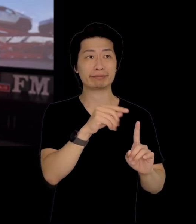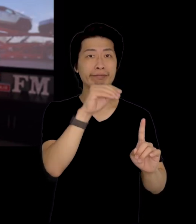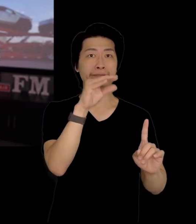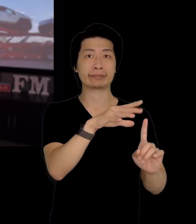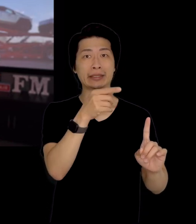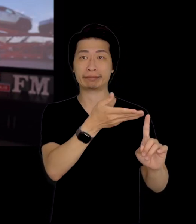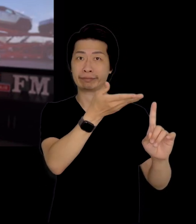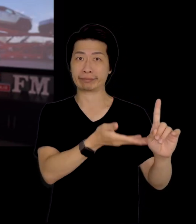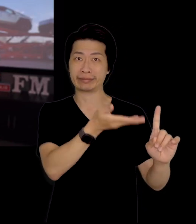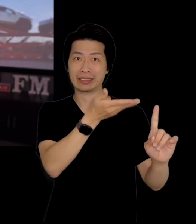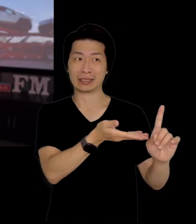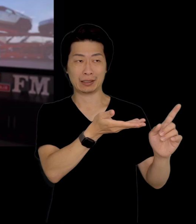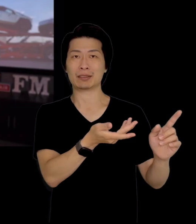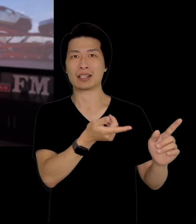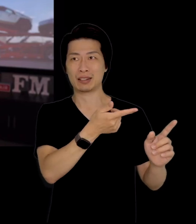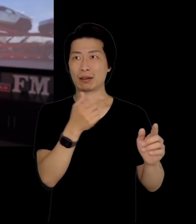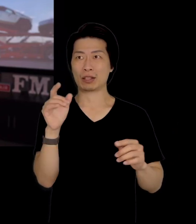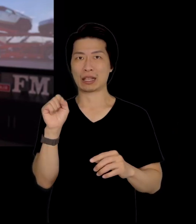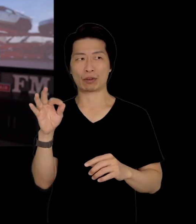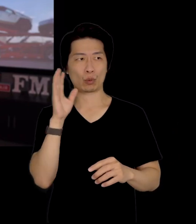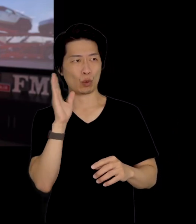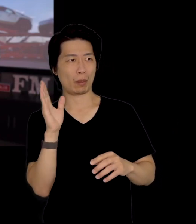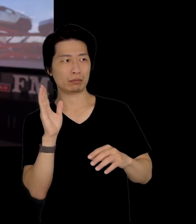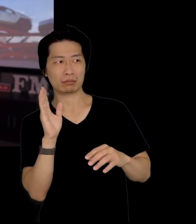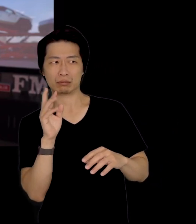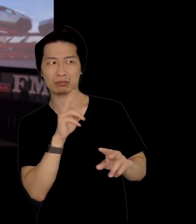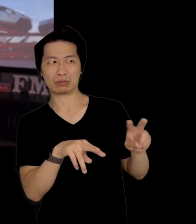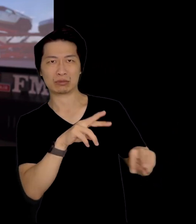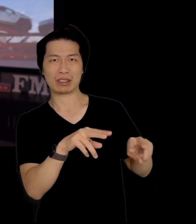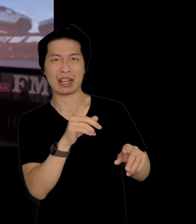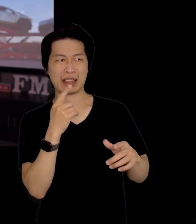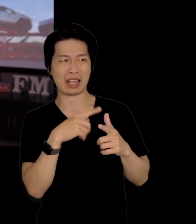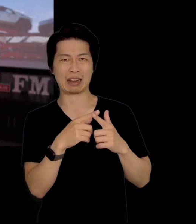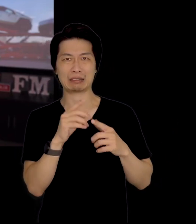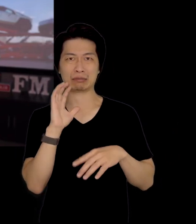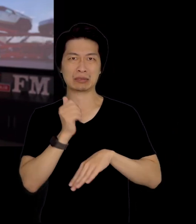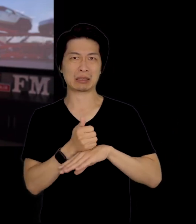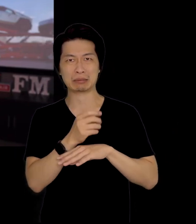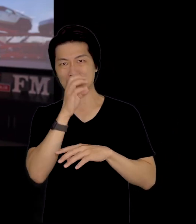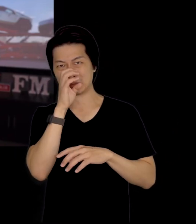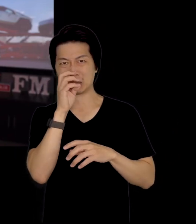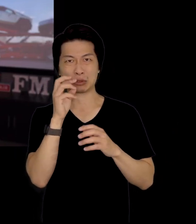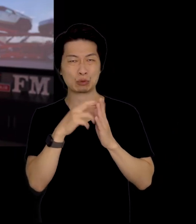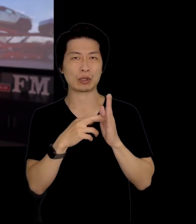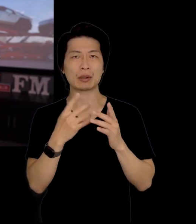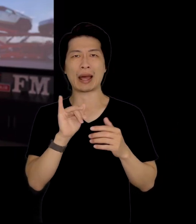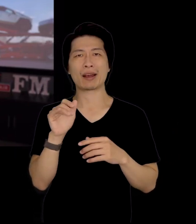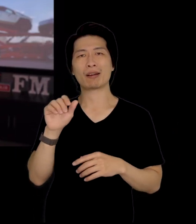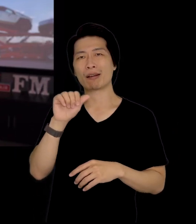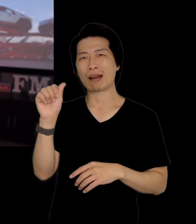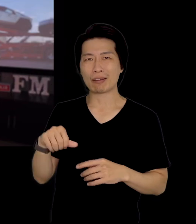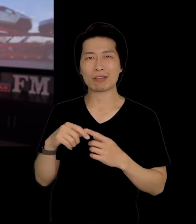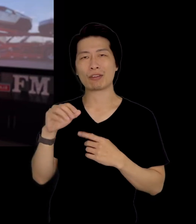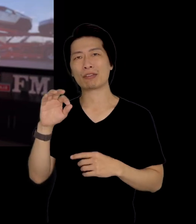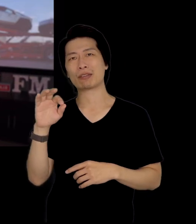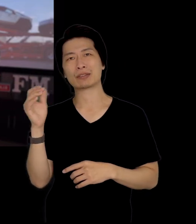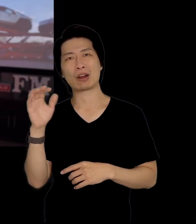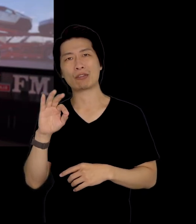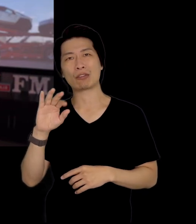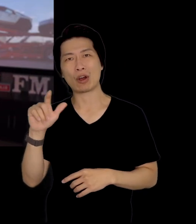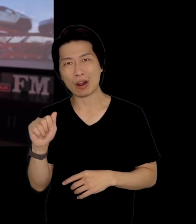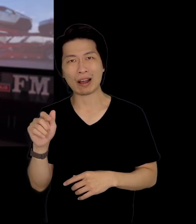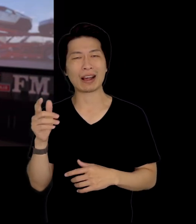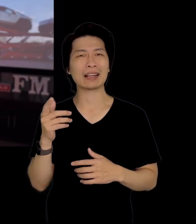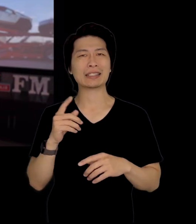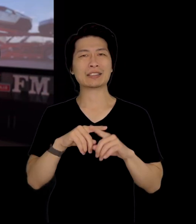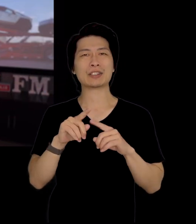San Francisco is trying to base its regulation on. In addition to that, you could have cities like Orlando, you could have cities like Austin, New York, and whatever,